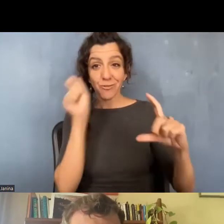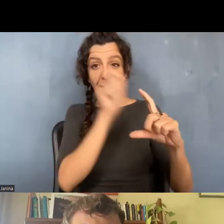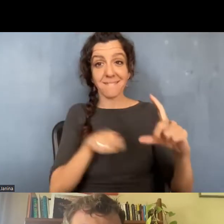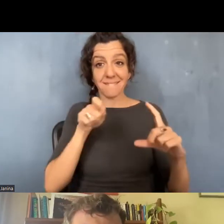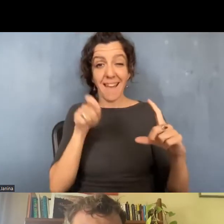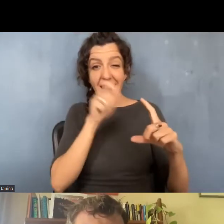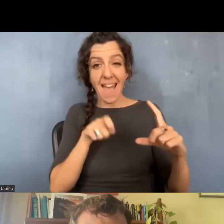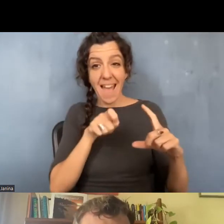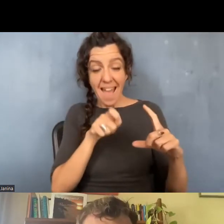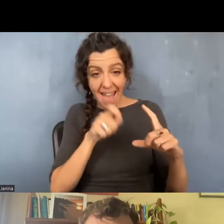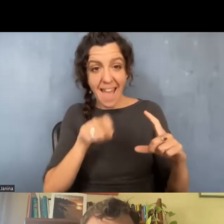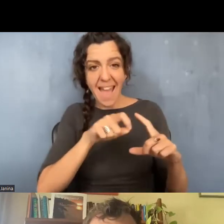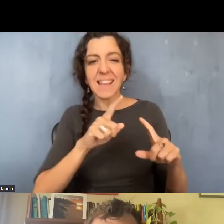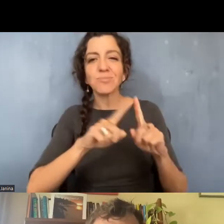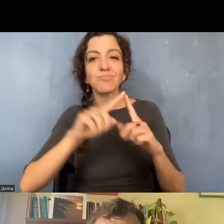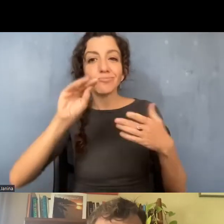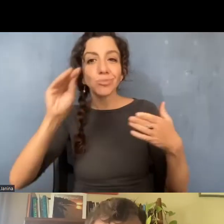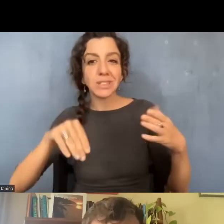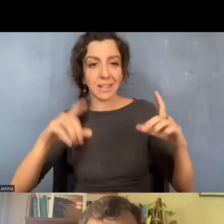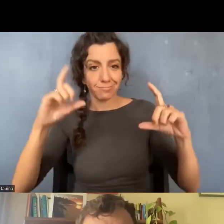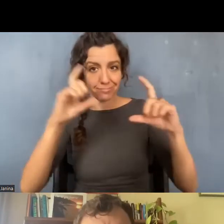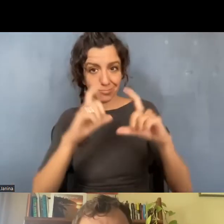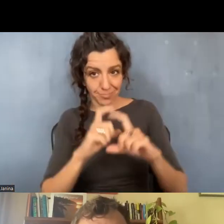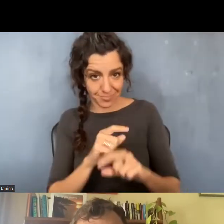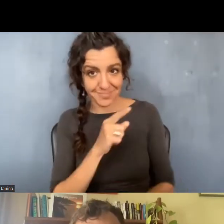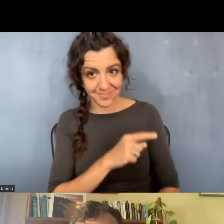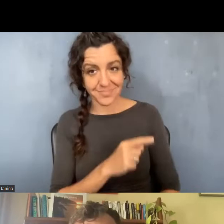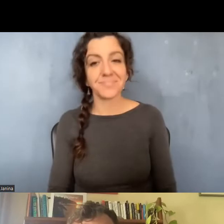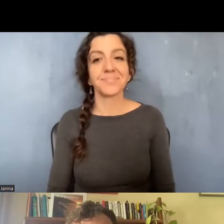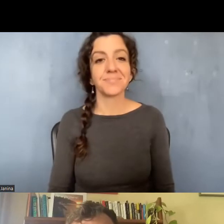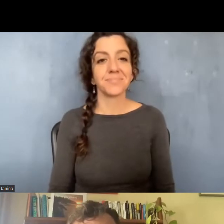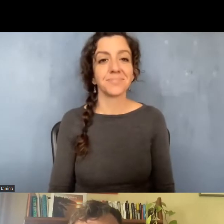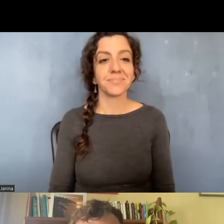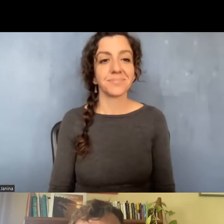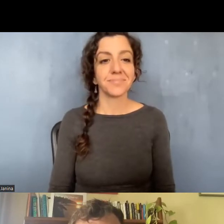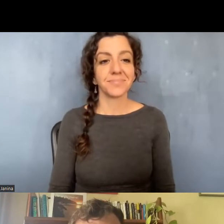each response here. Next slide, please.